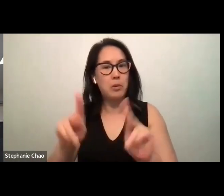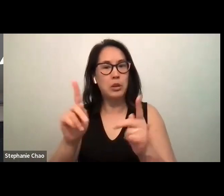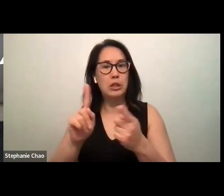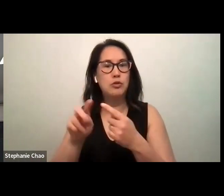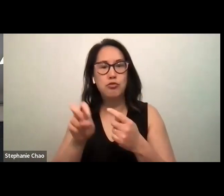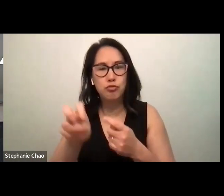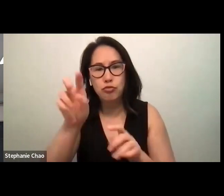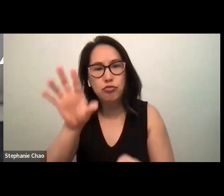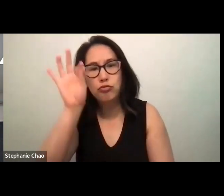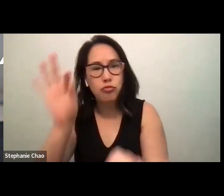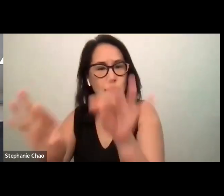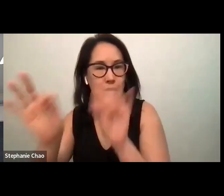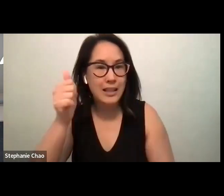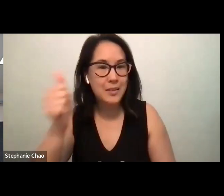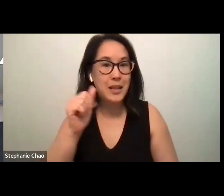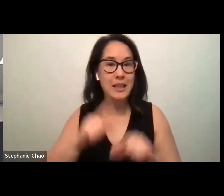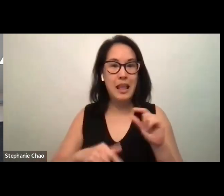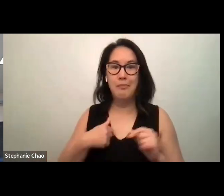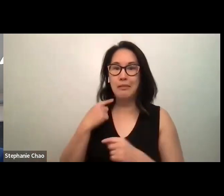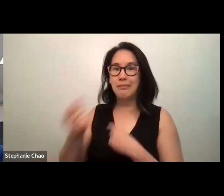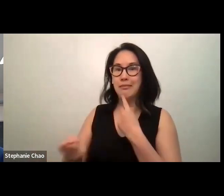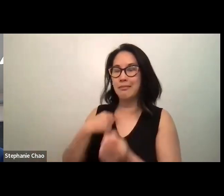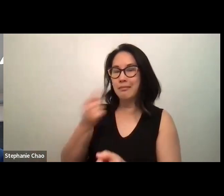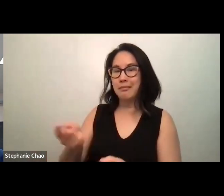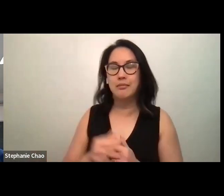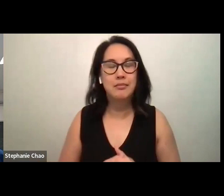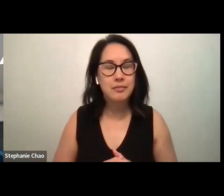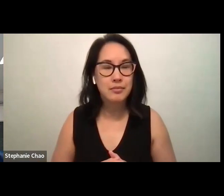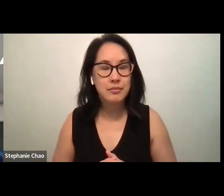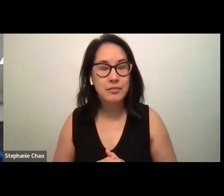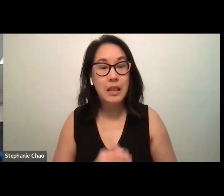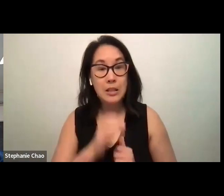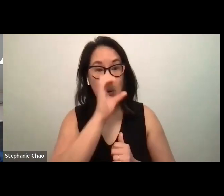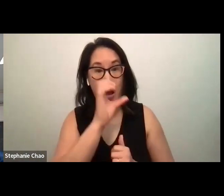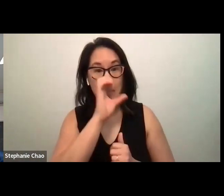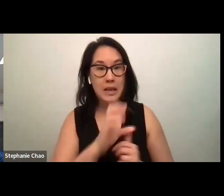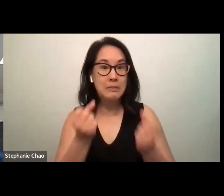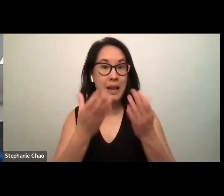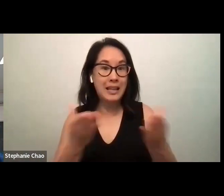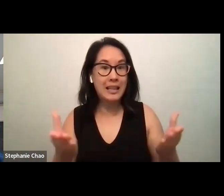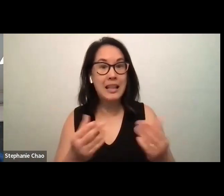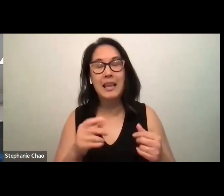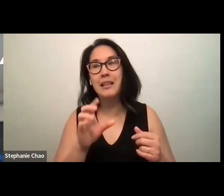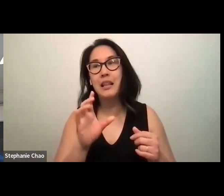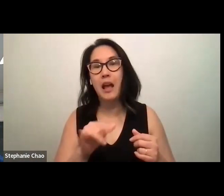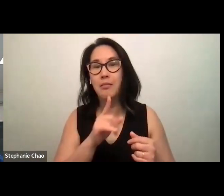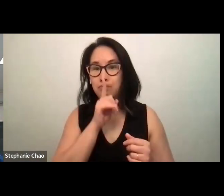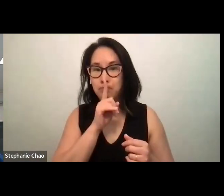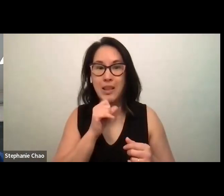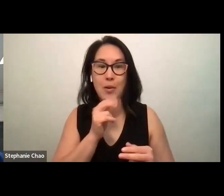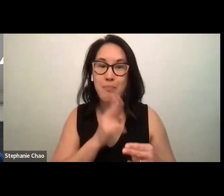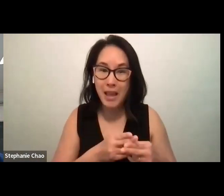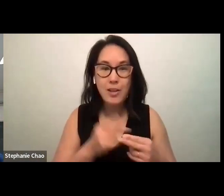that's related. There's a lot of things in comics that can go unsaid, visual puns and similar